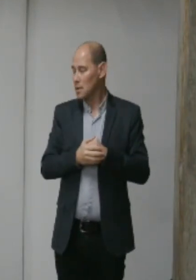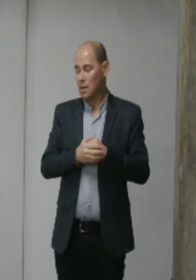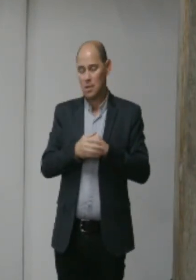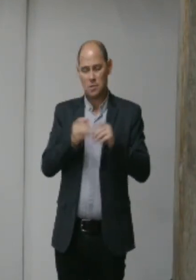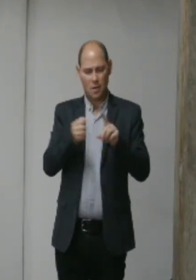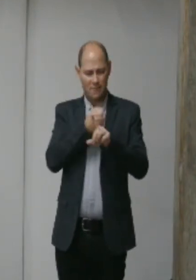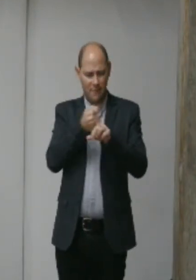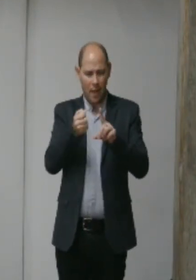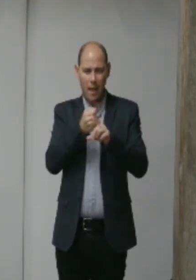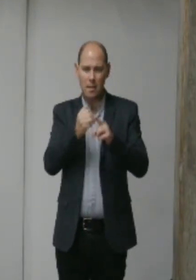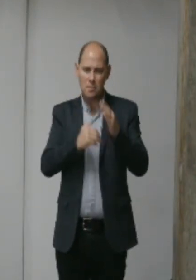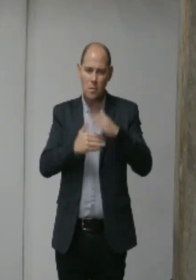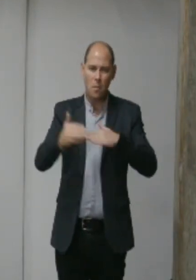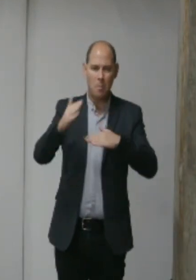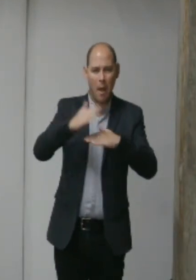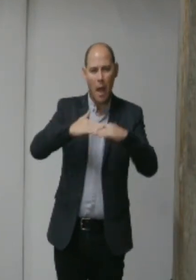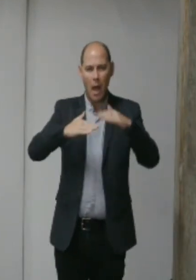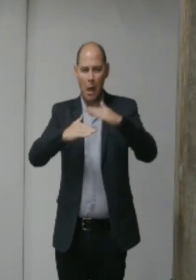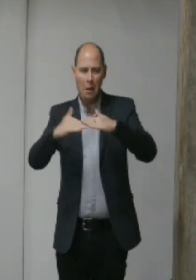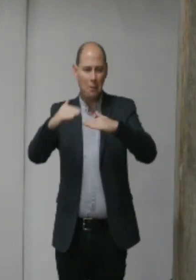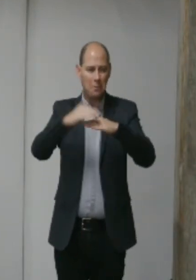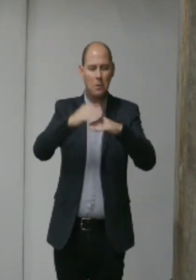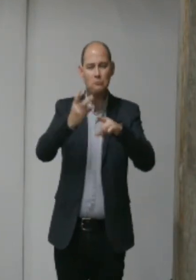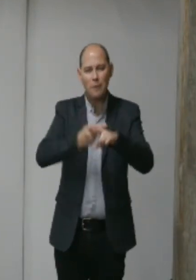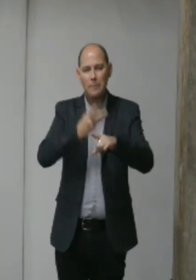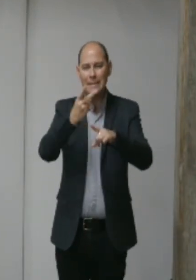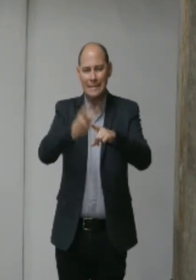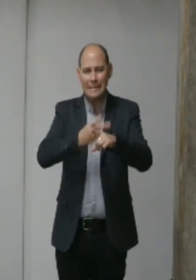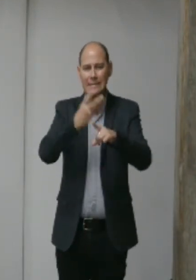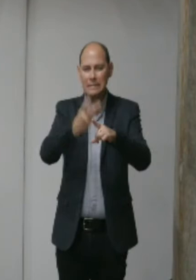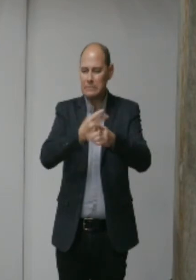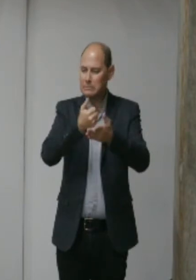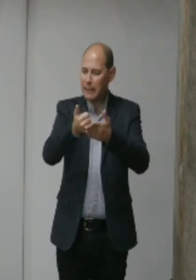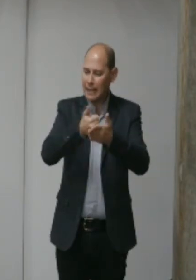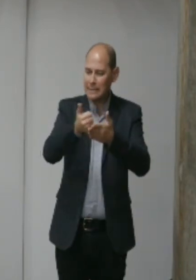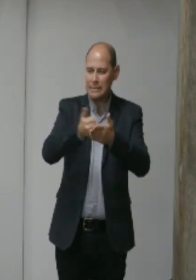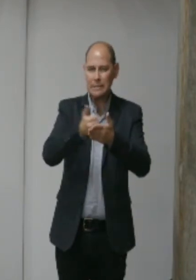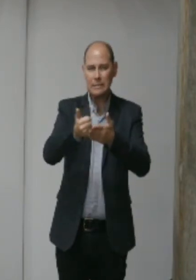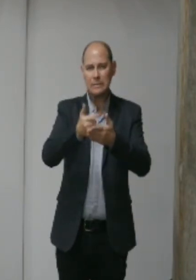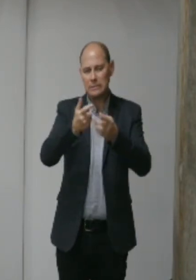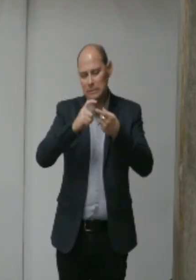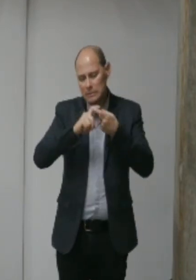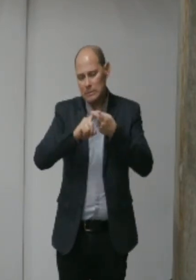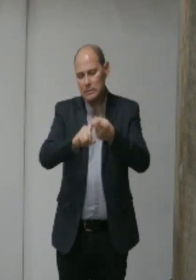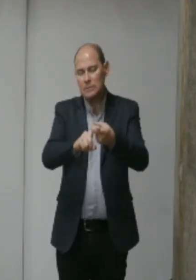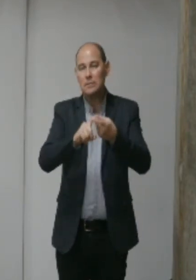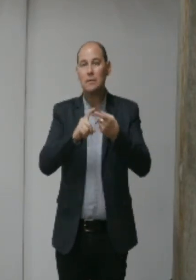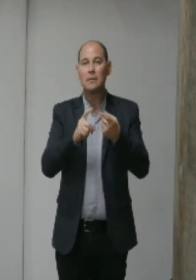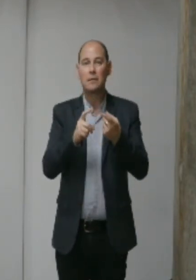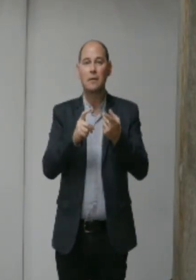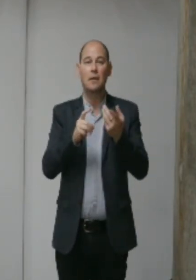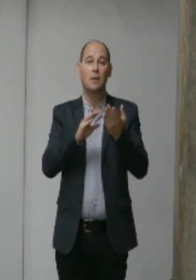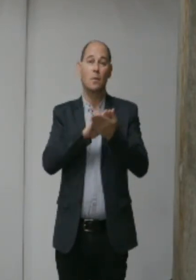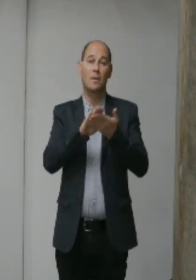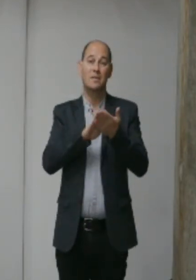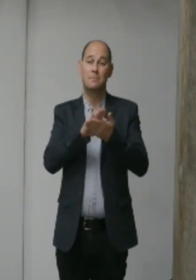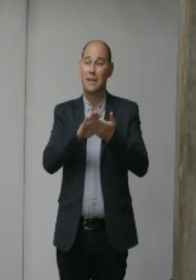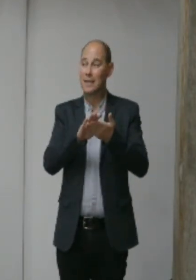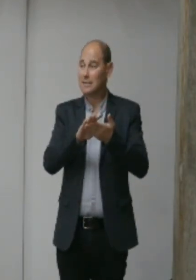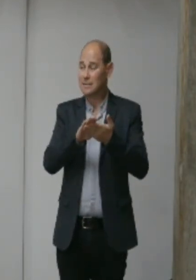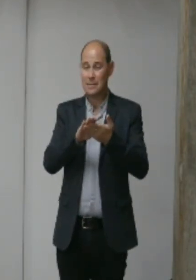in nature. There is a repetition, a pattern, a relentlessness present which is designed to wear people